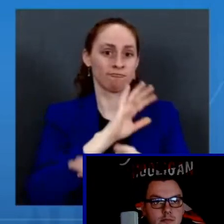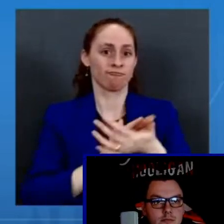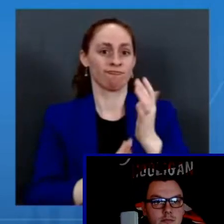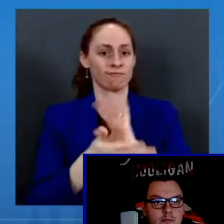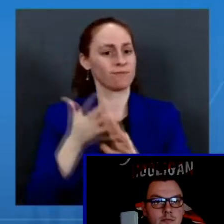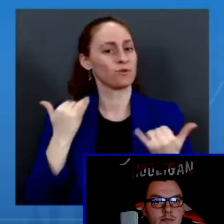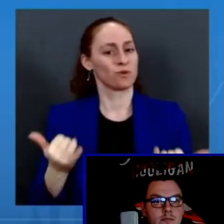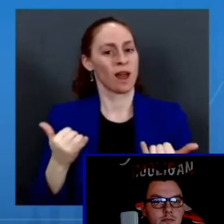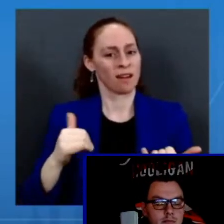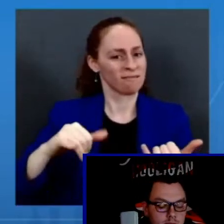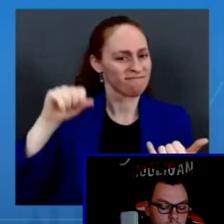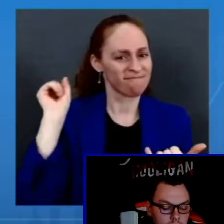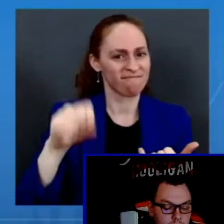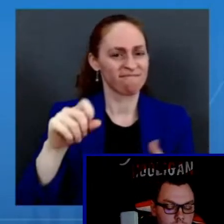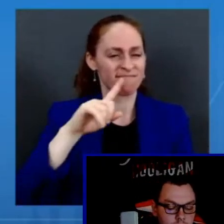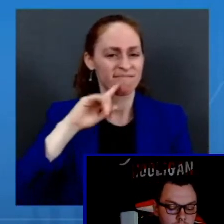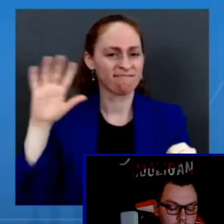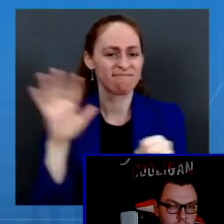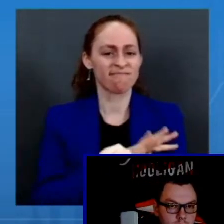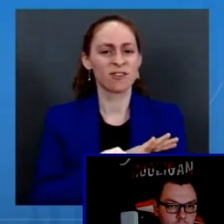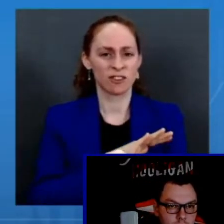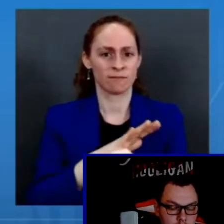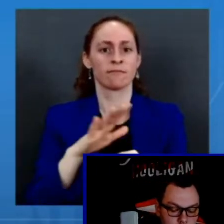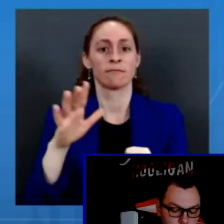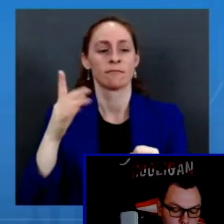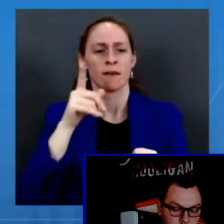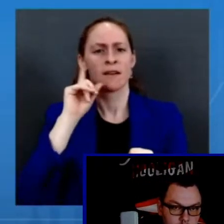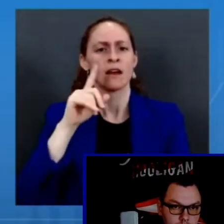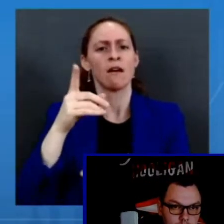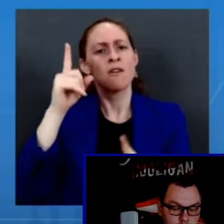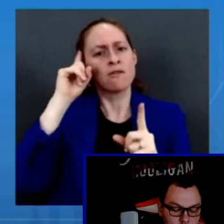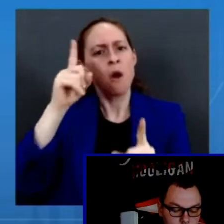We've purchased 10 million courses, more than anyone else in the world.